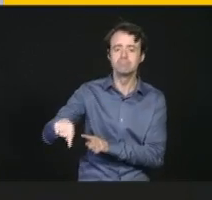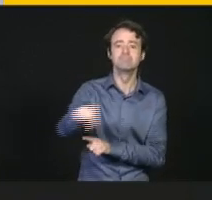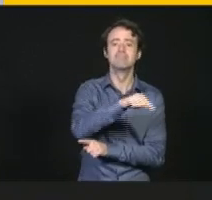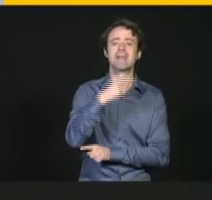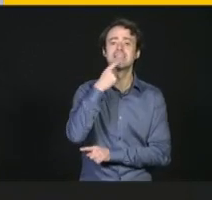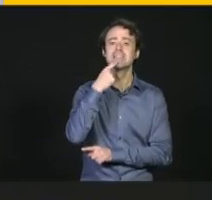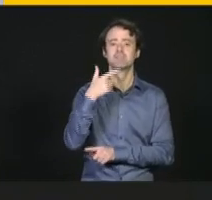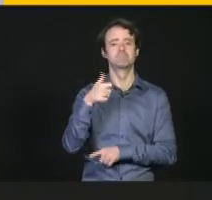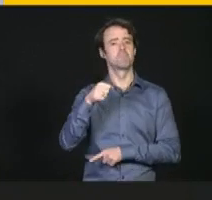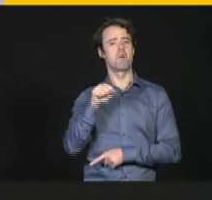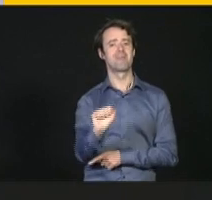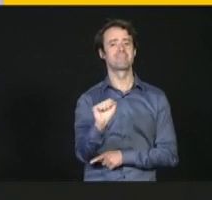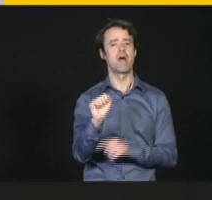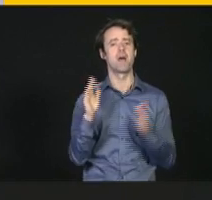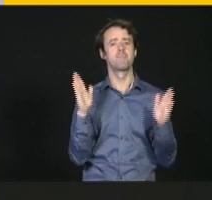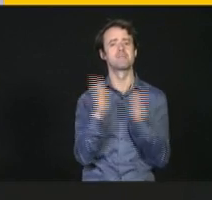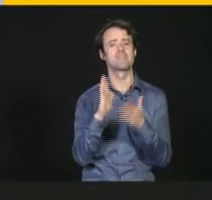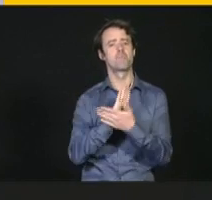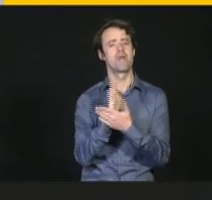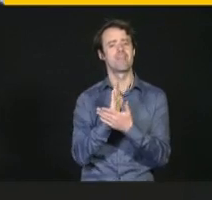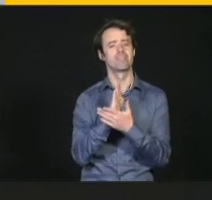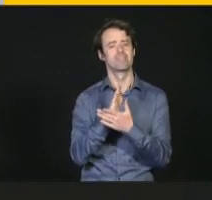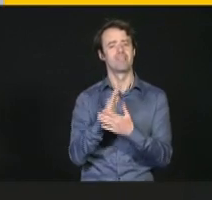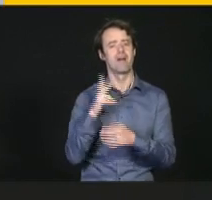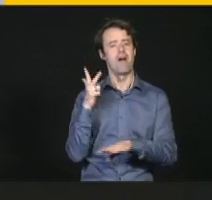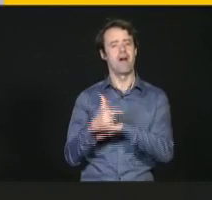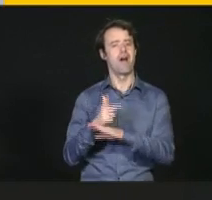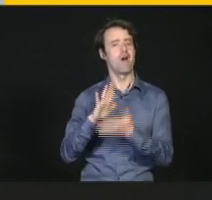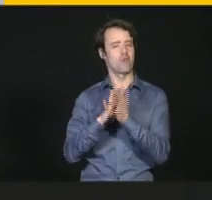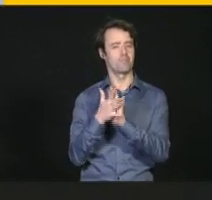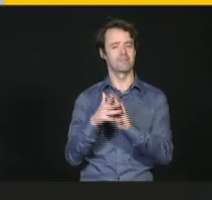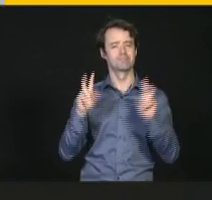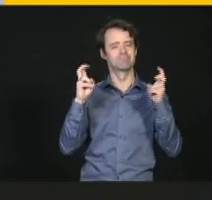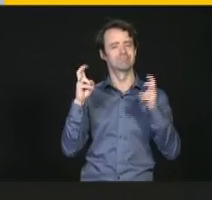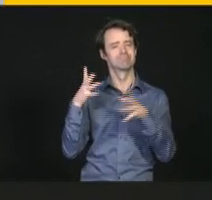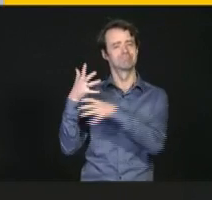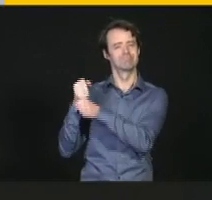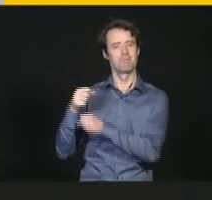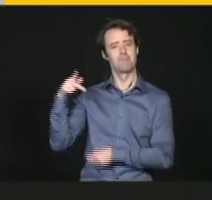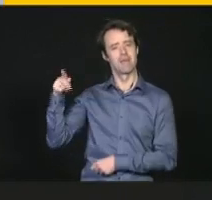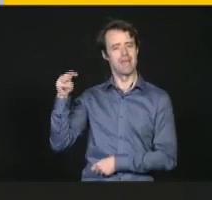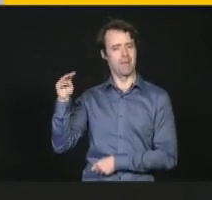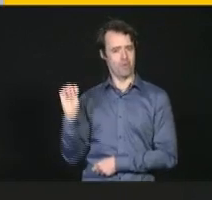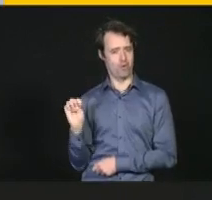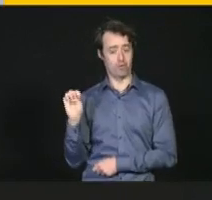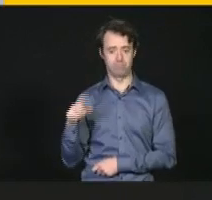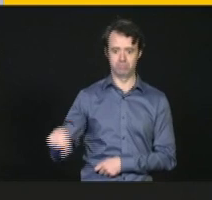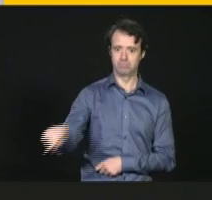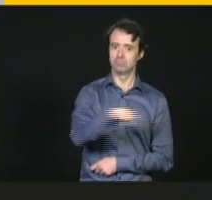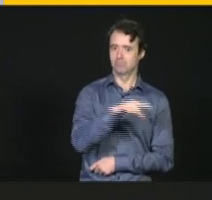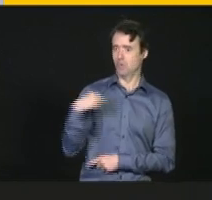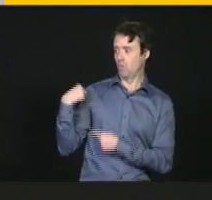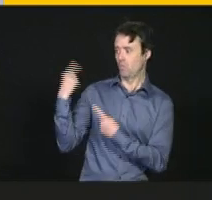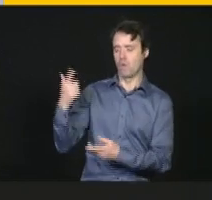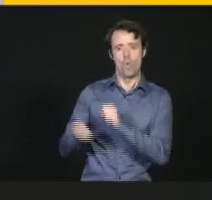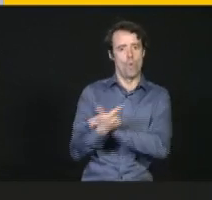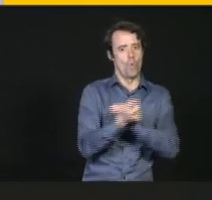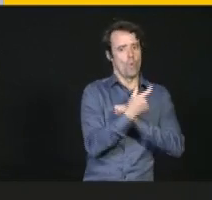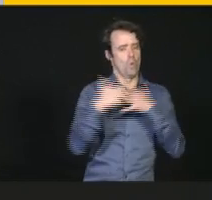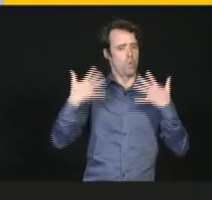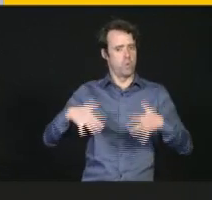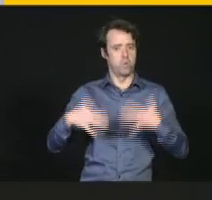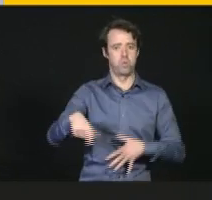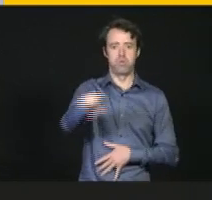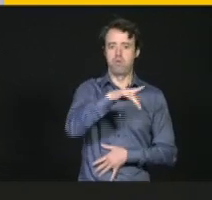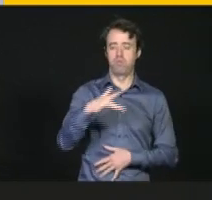weeks have been heartbreaking. You've had to slow down your operations. In some cases, you've even had to close up shop for